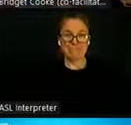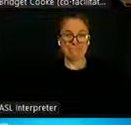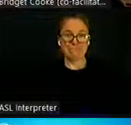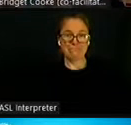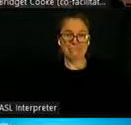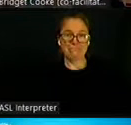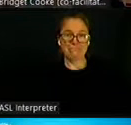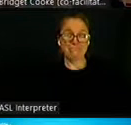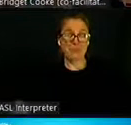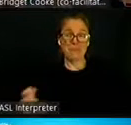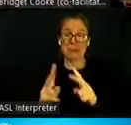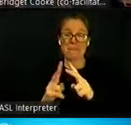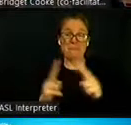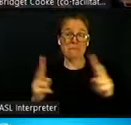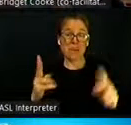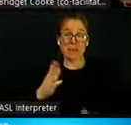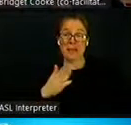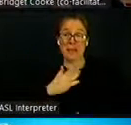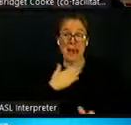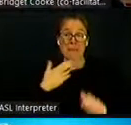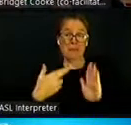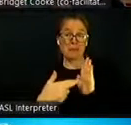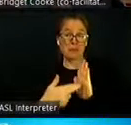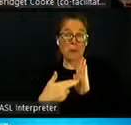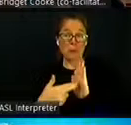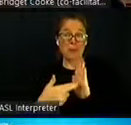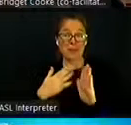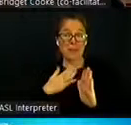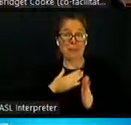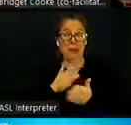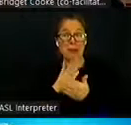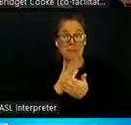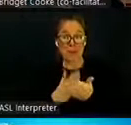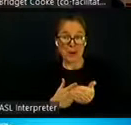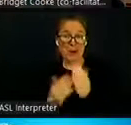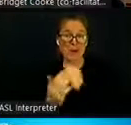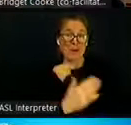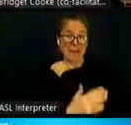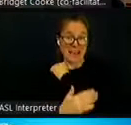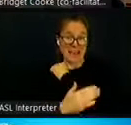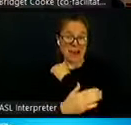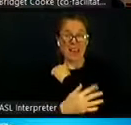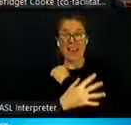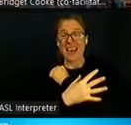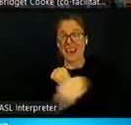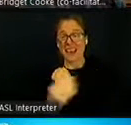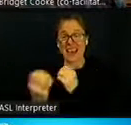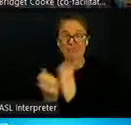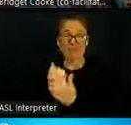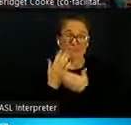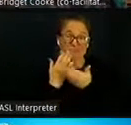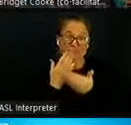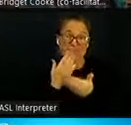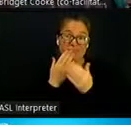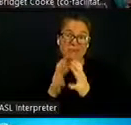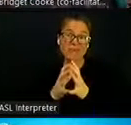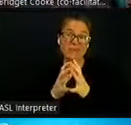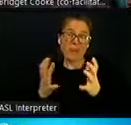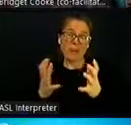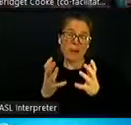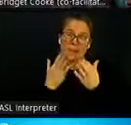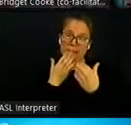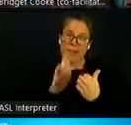represent that part of our county. And first of all, I guess I would like to say thank you very much. We appreciate the support you